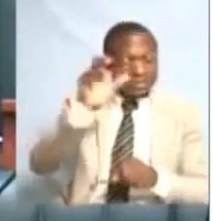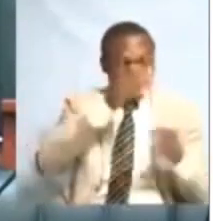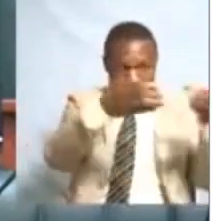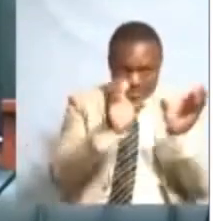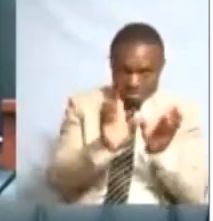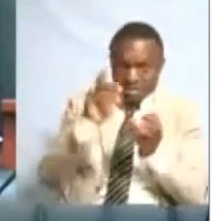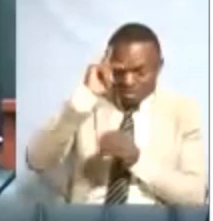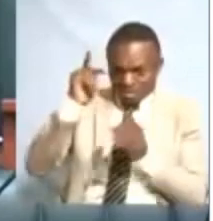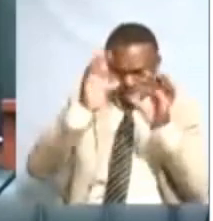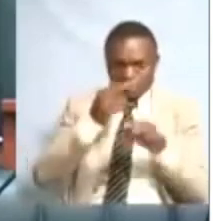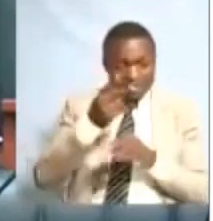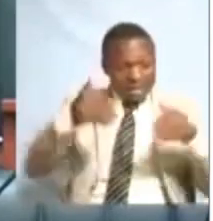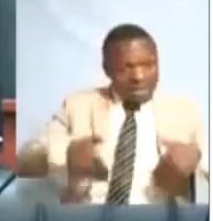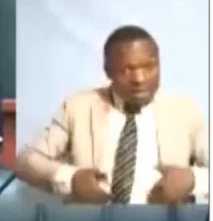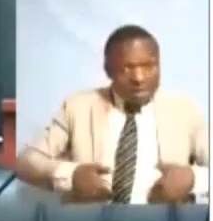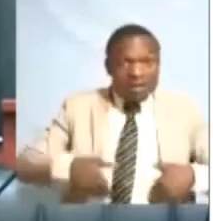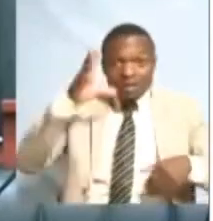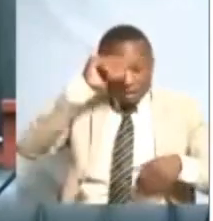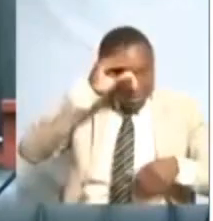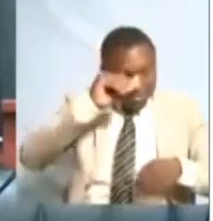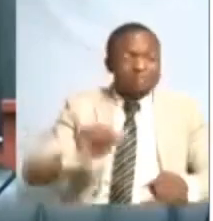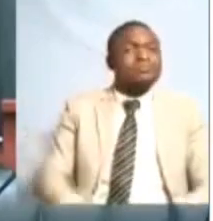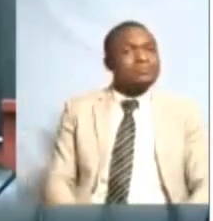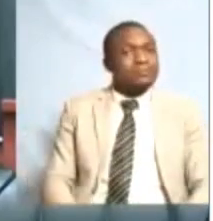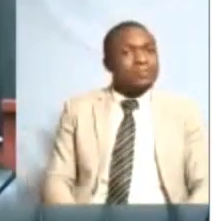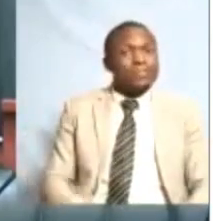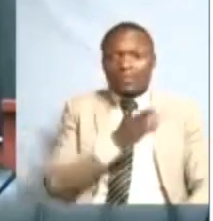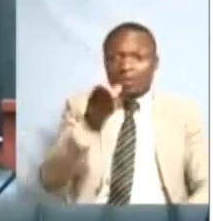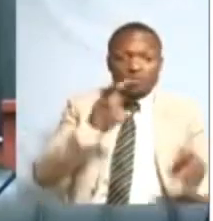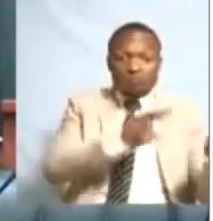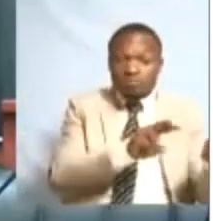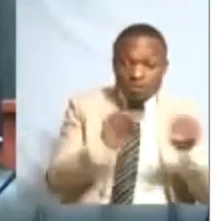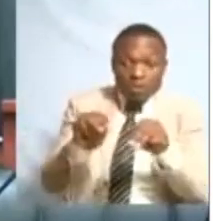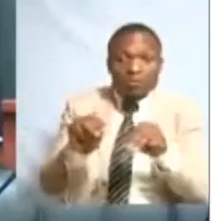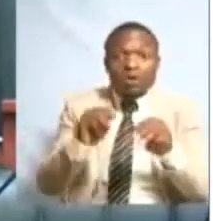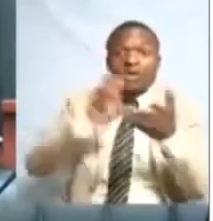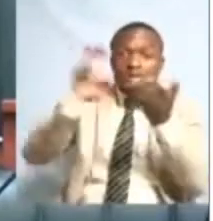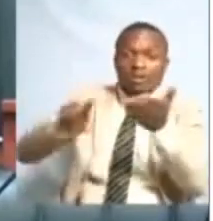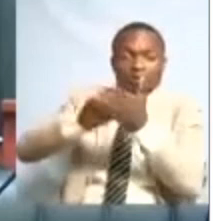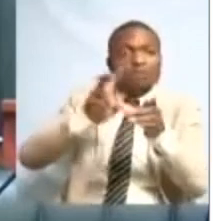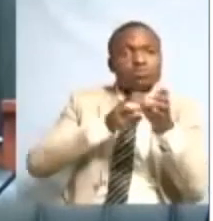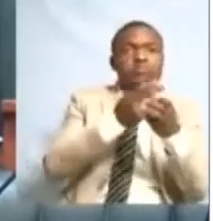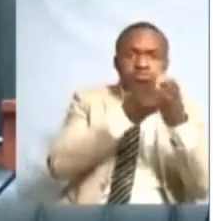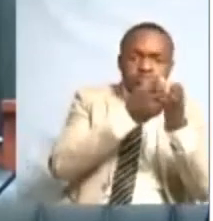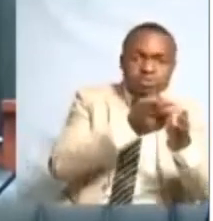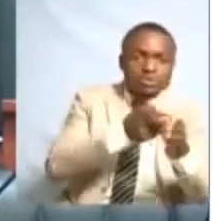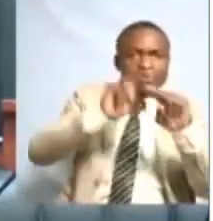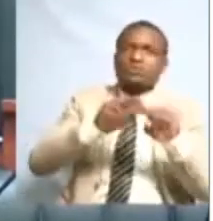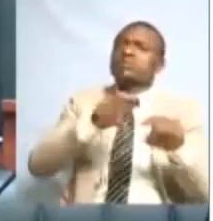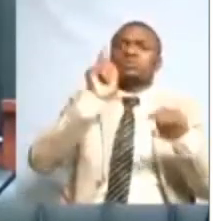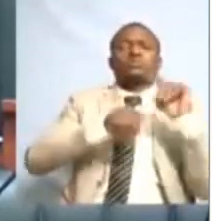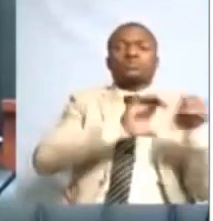Kitwe, when you see young boys looting, you know, goods from moving vehicles, sometimes we sit and not do anything